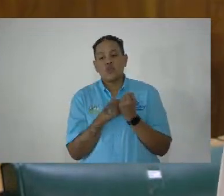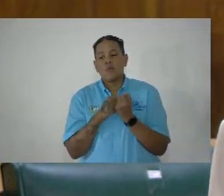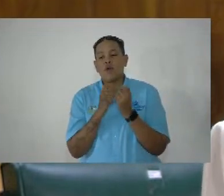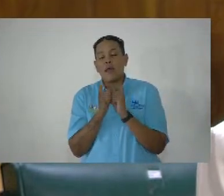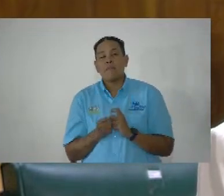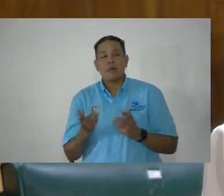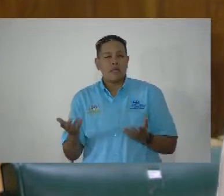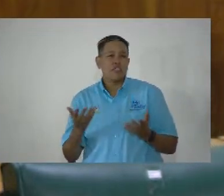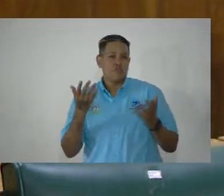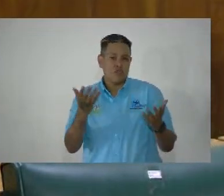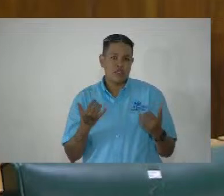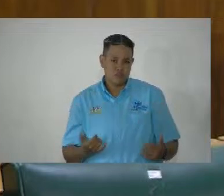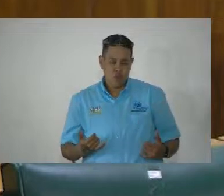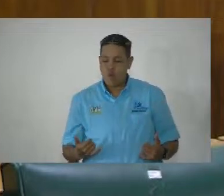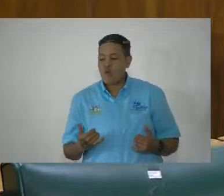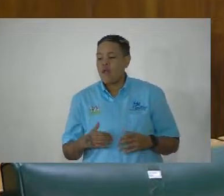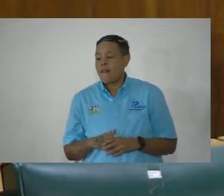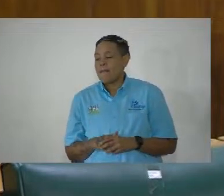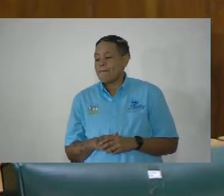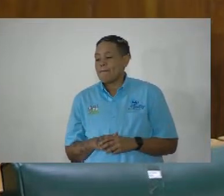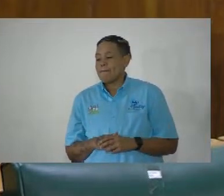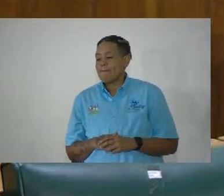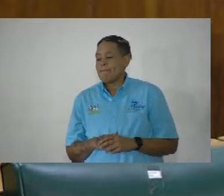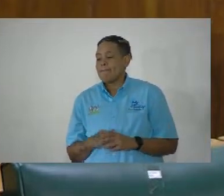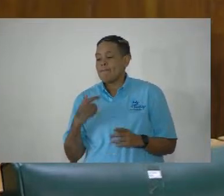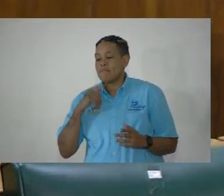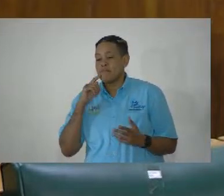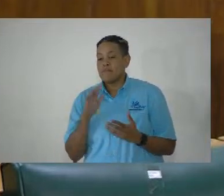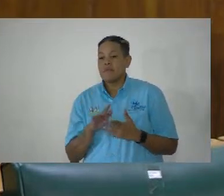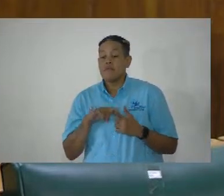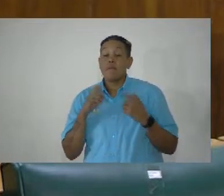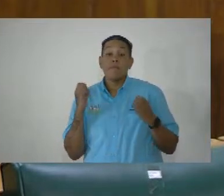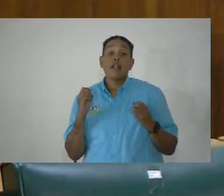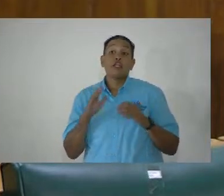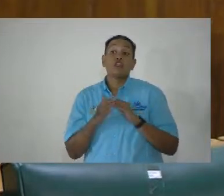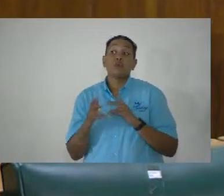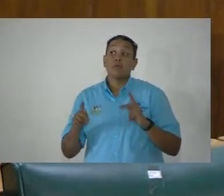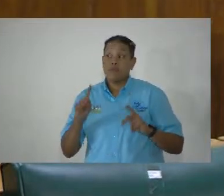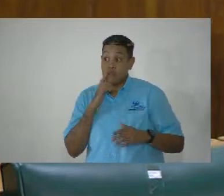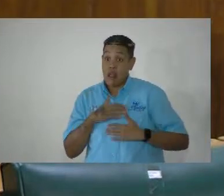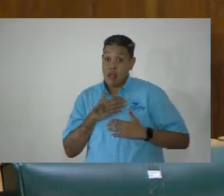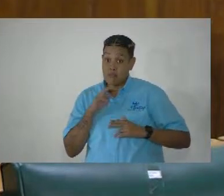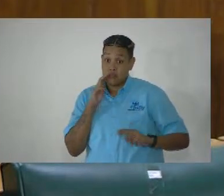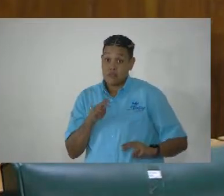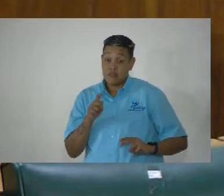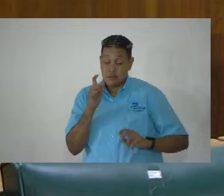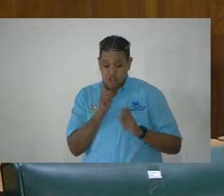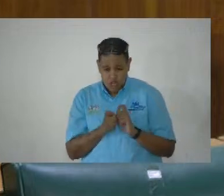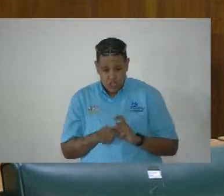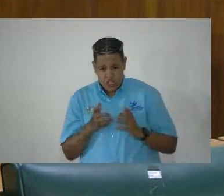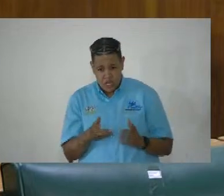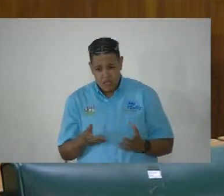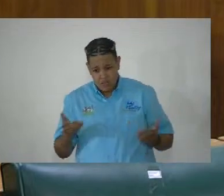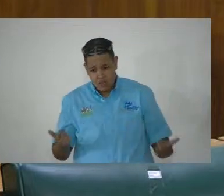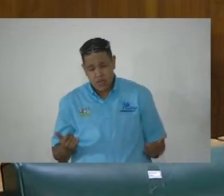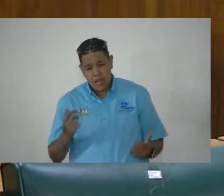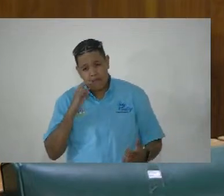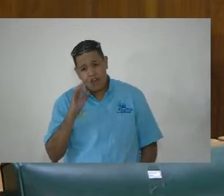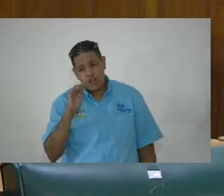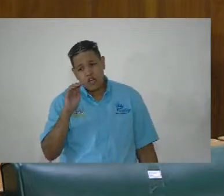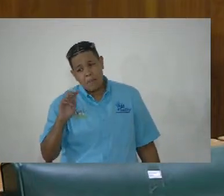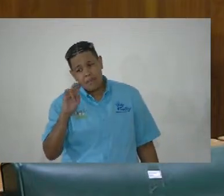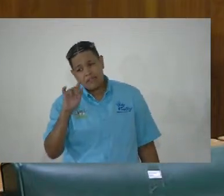amendments that are currently before us. I believe that many Jamaicans are pleased to hear that we are here today